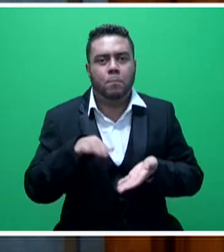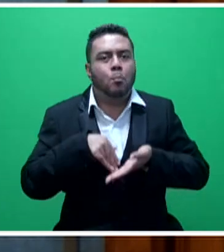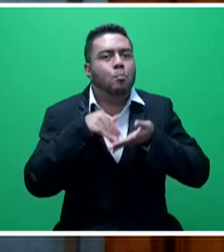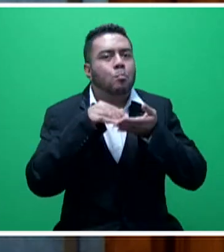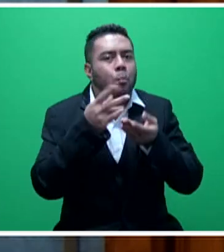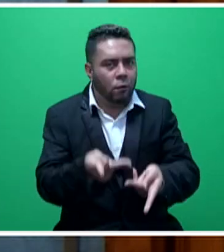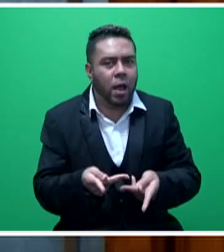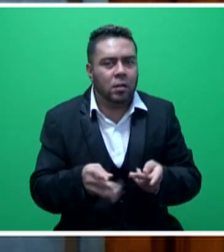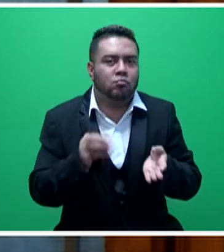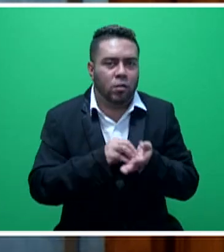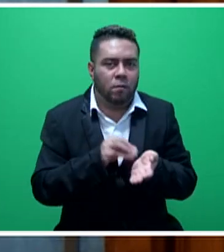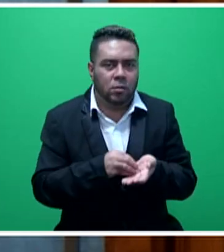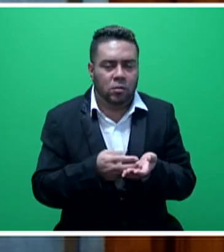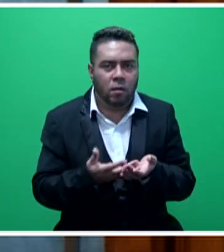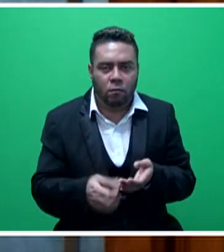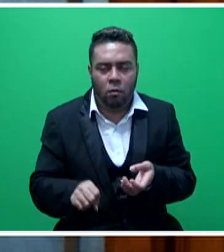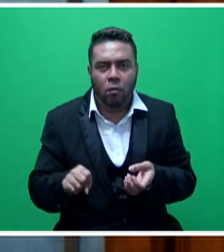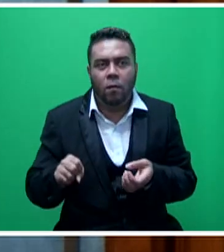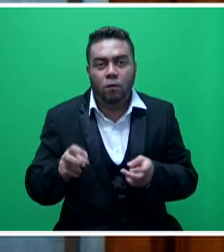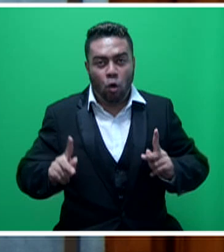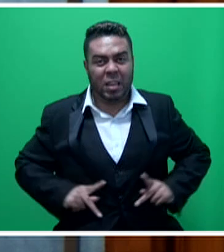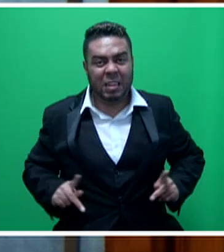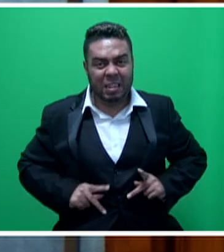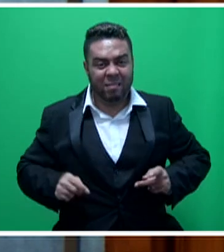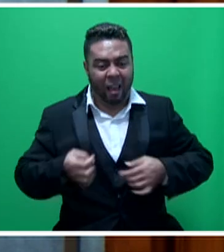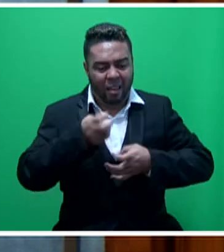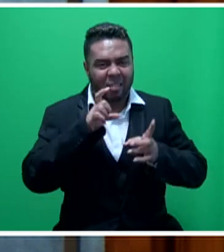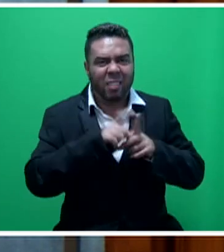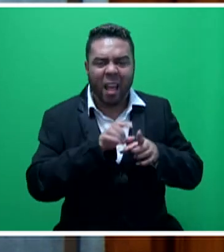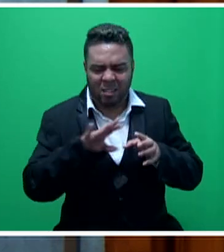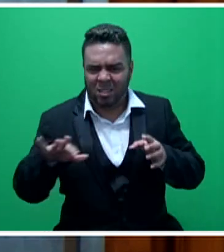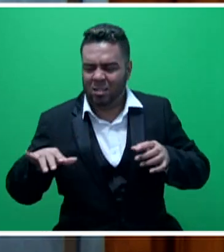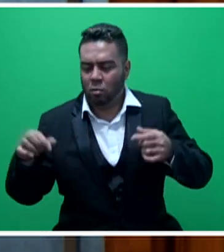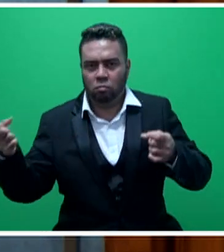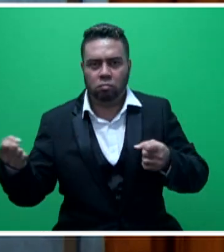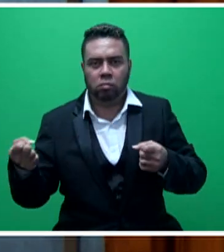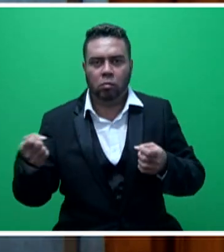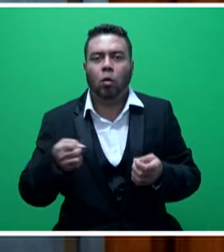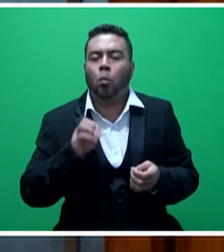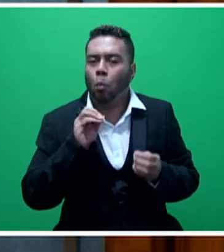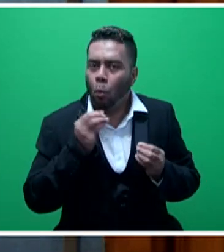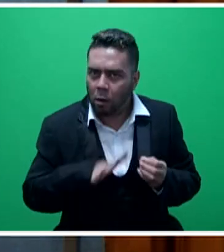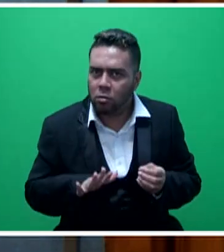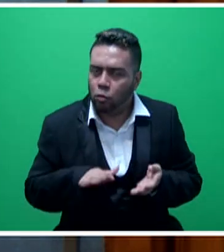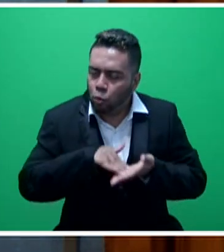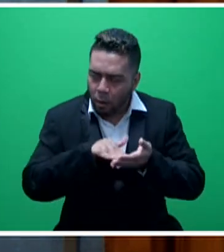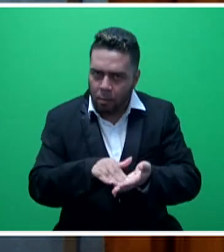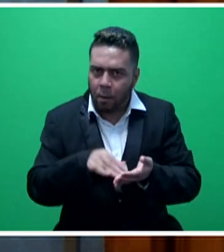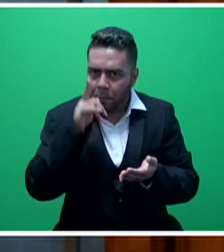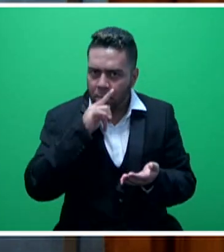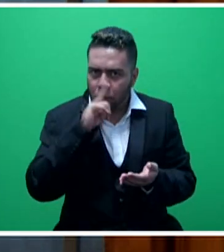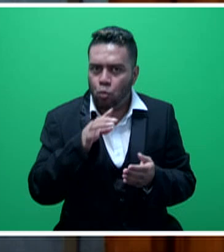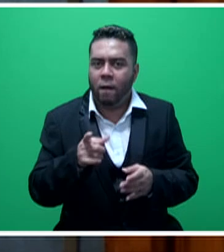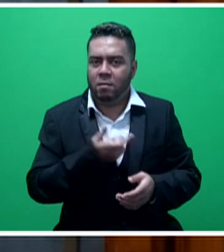chronic patients. The National Kidney Dialysis and Research Center is scheduled to be fully operational from November this year